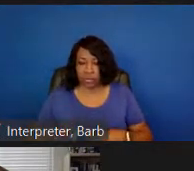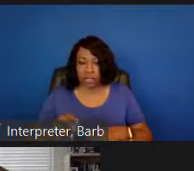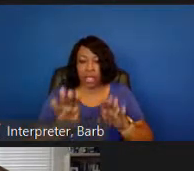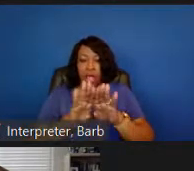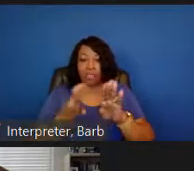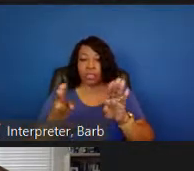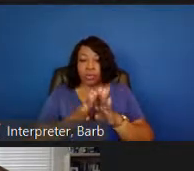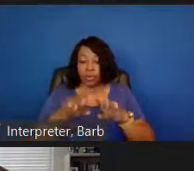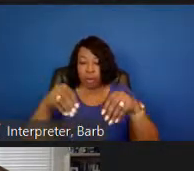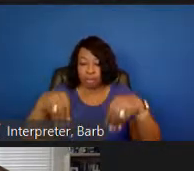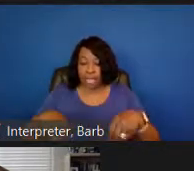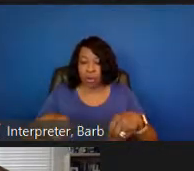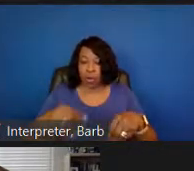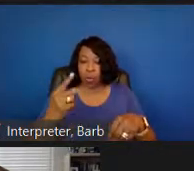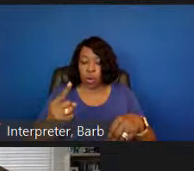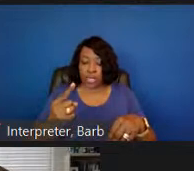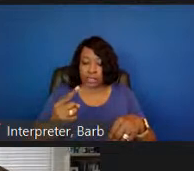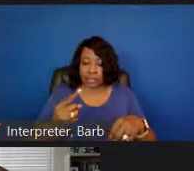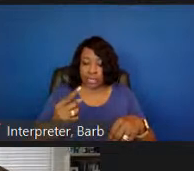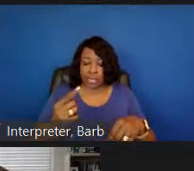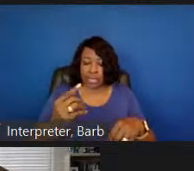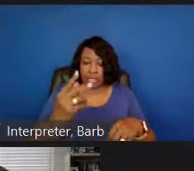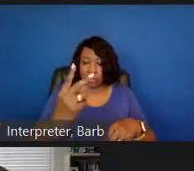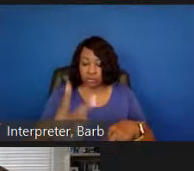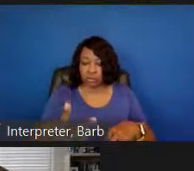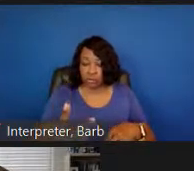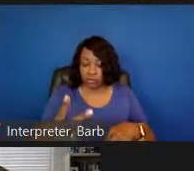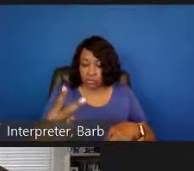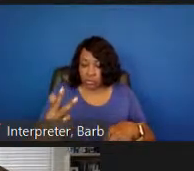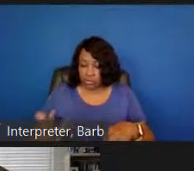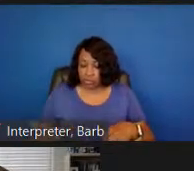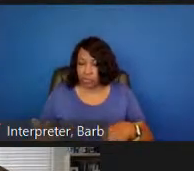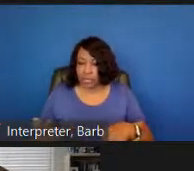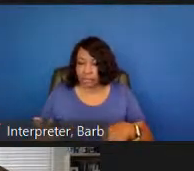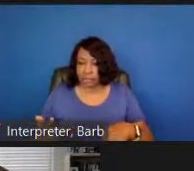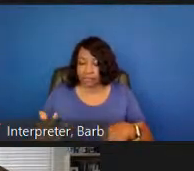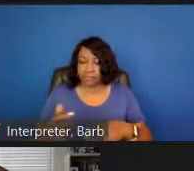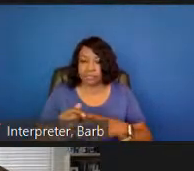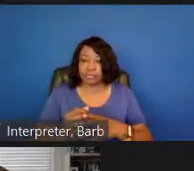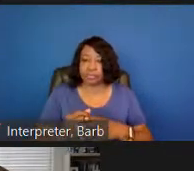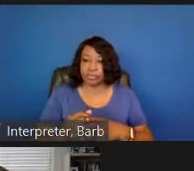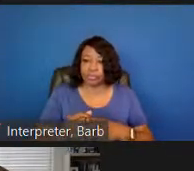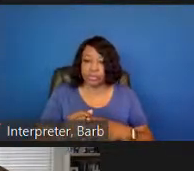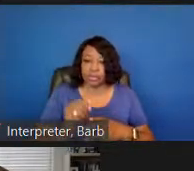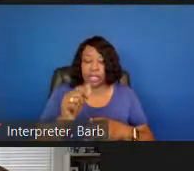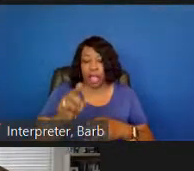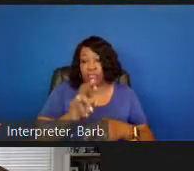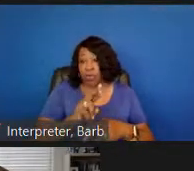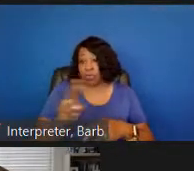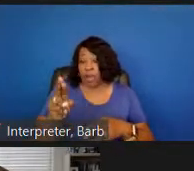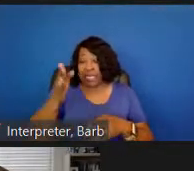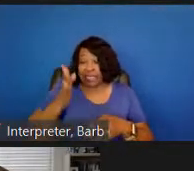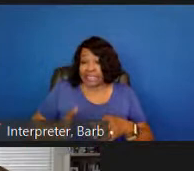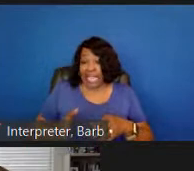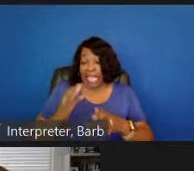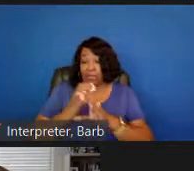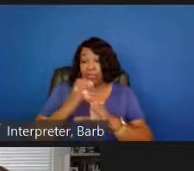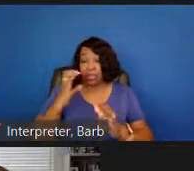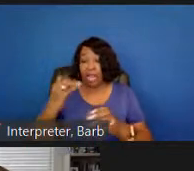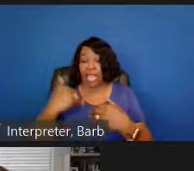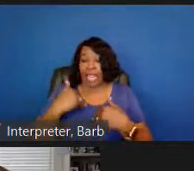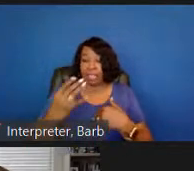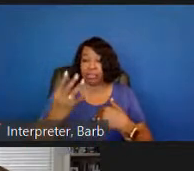has 2 and one side has 3 aisle facing seats. The right side of the car then has 4